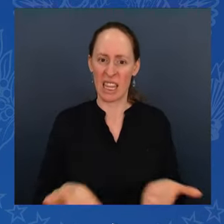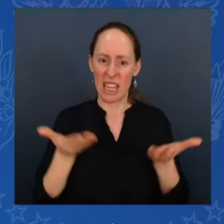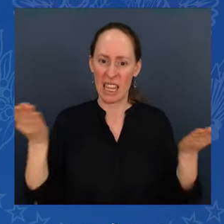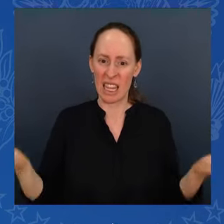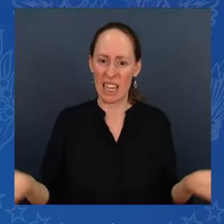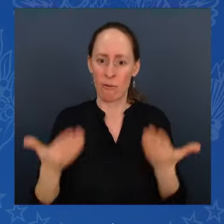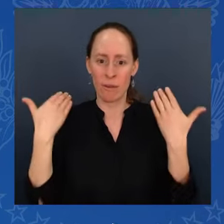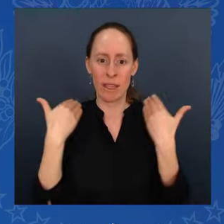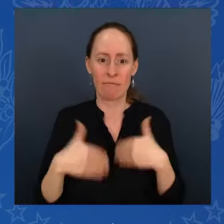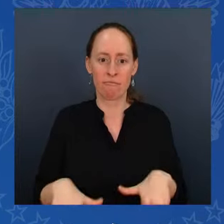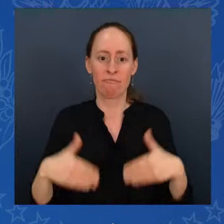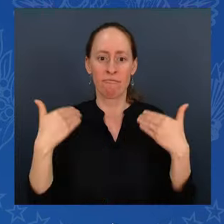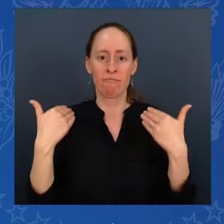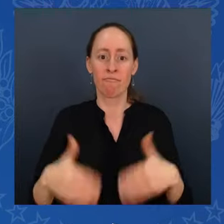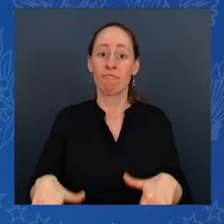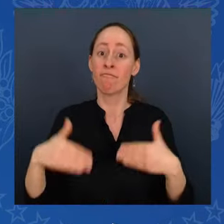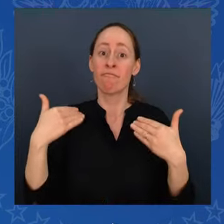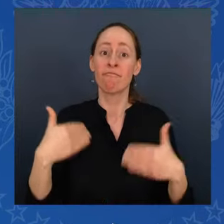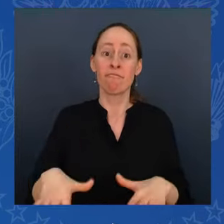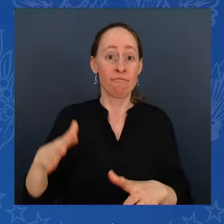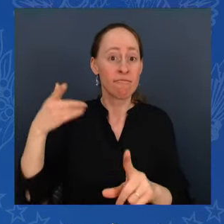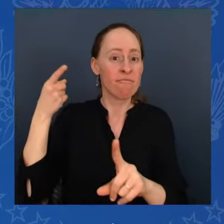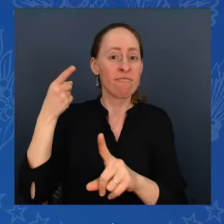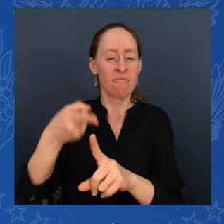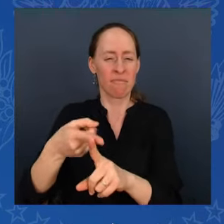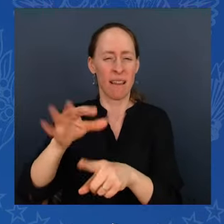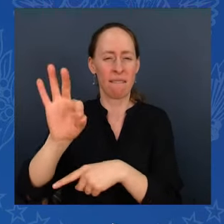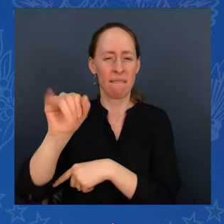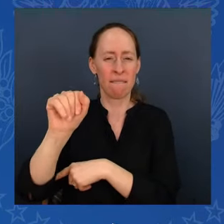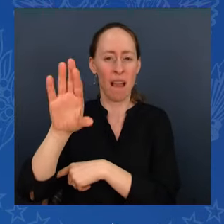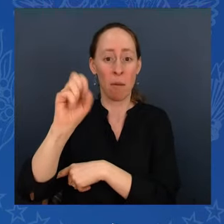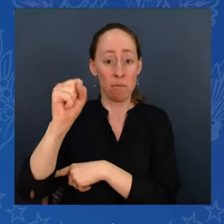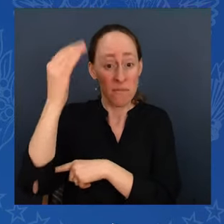is? $110,000 a year. You don't need a college degree.